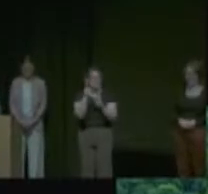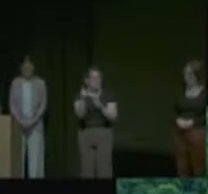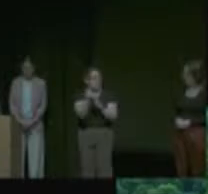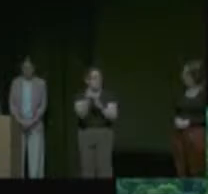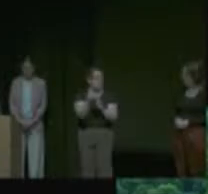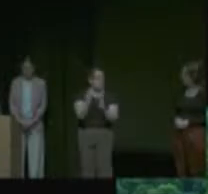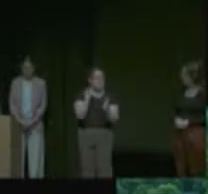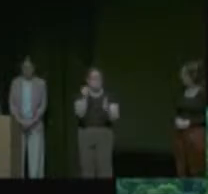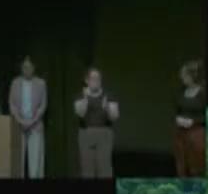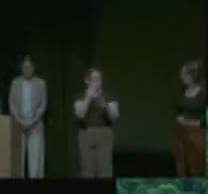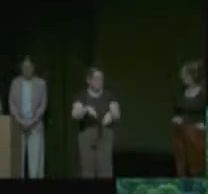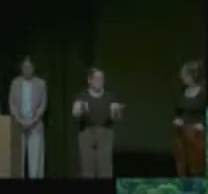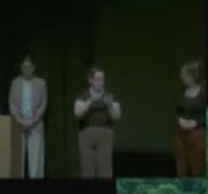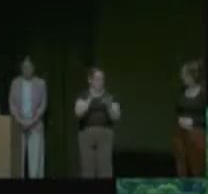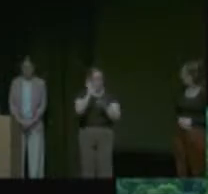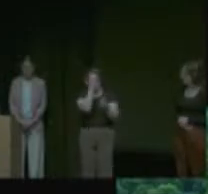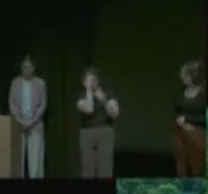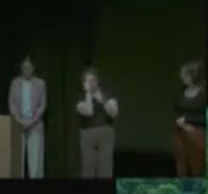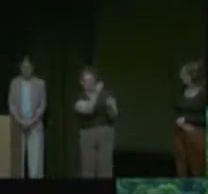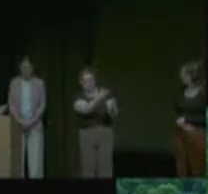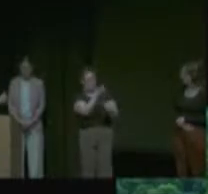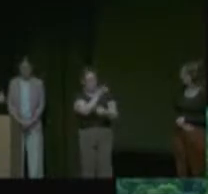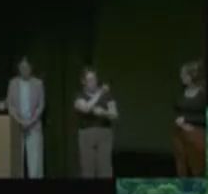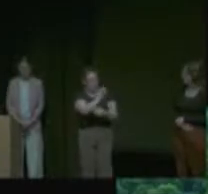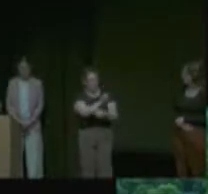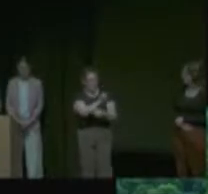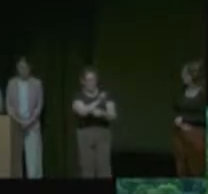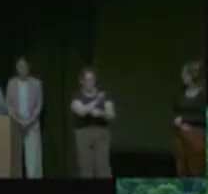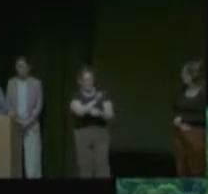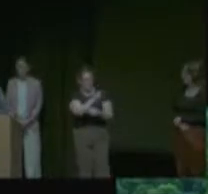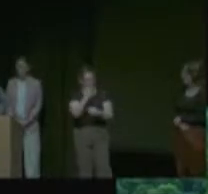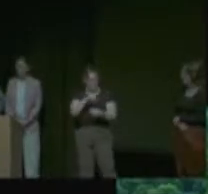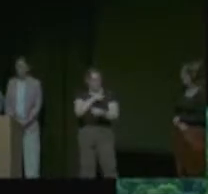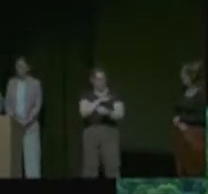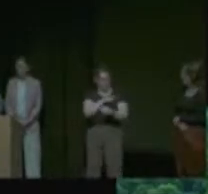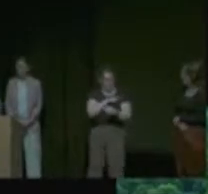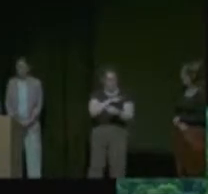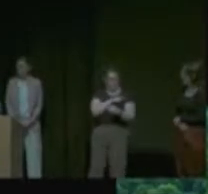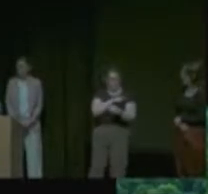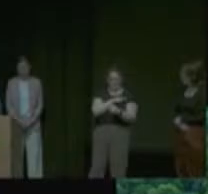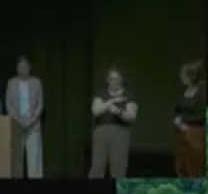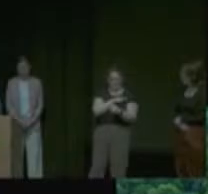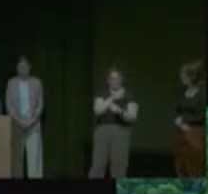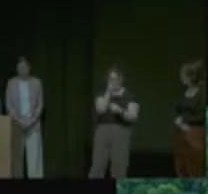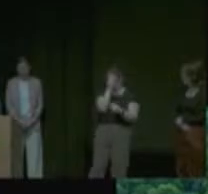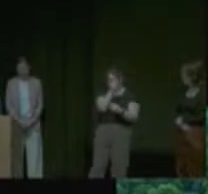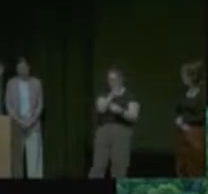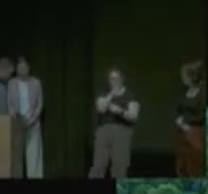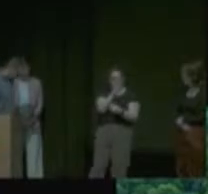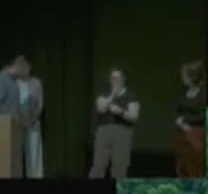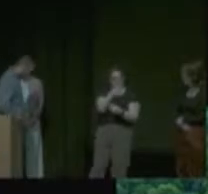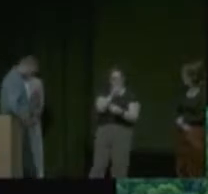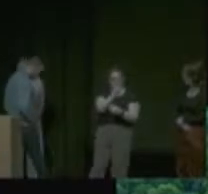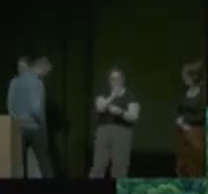usually inform someone in the office, and then we can let EPA or Ohio EPA know.